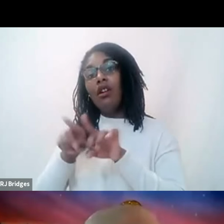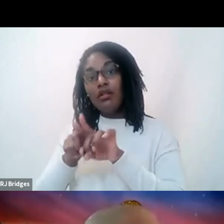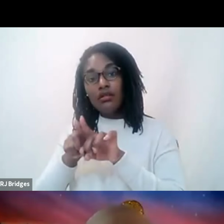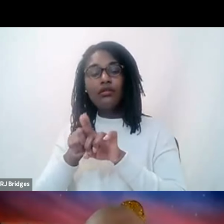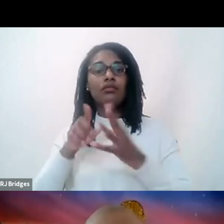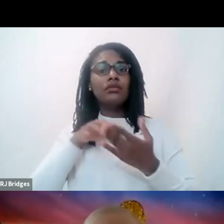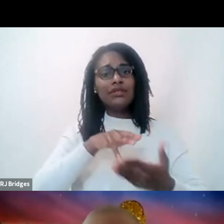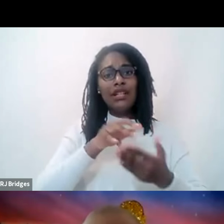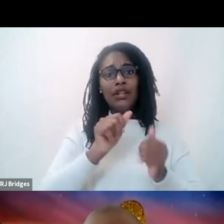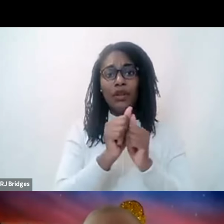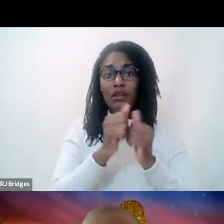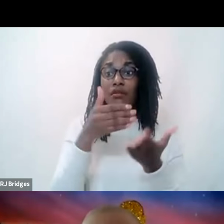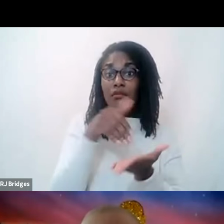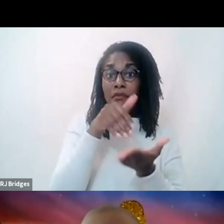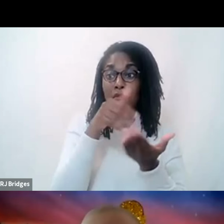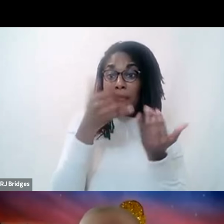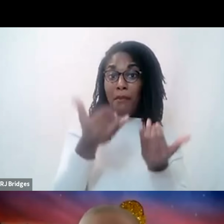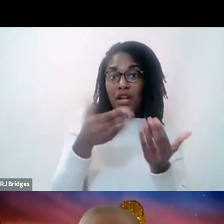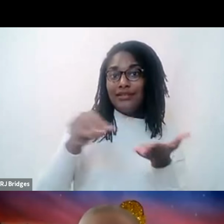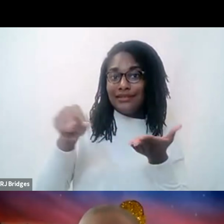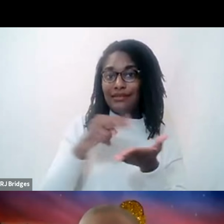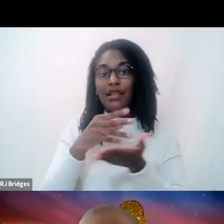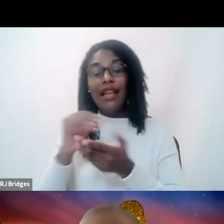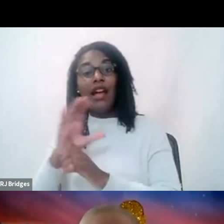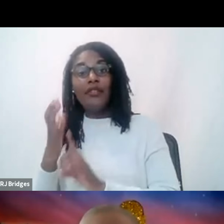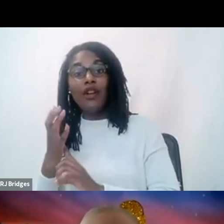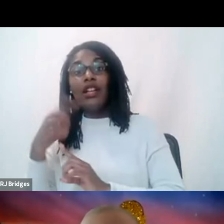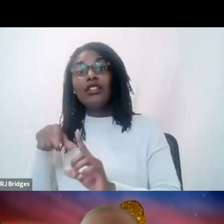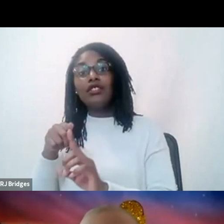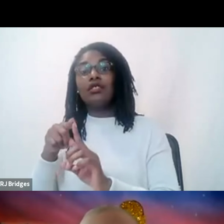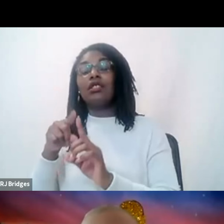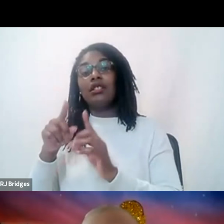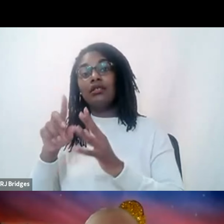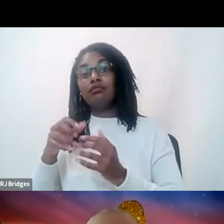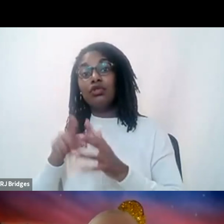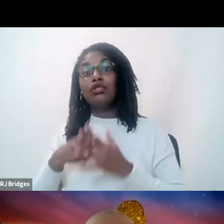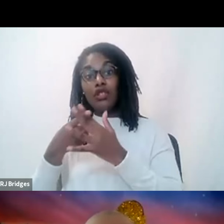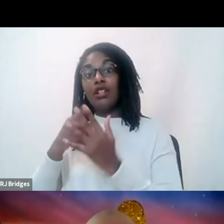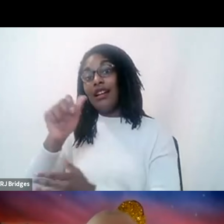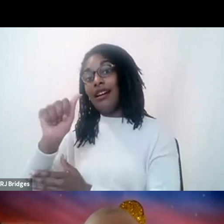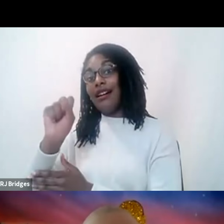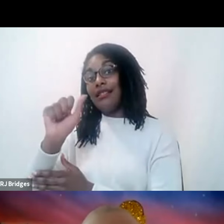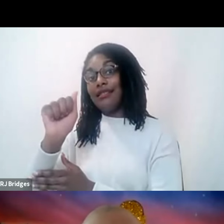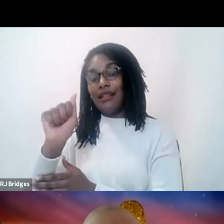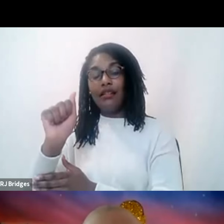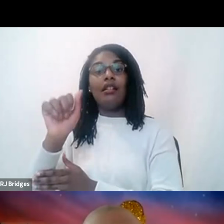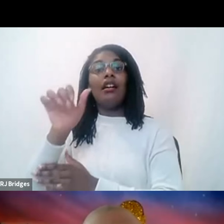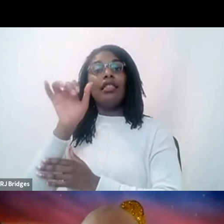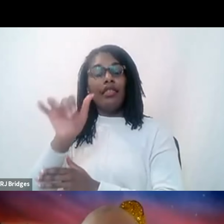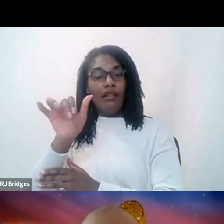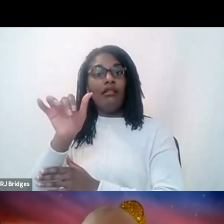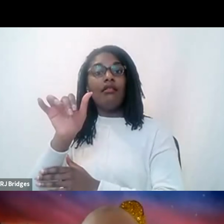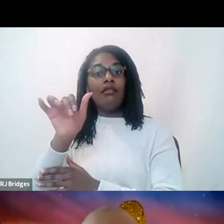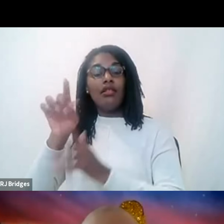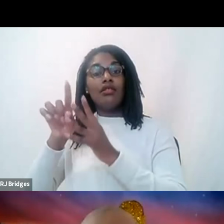modern dance. She founded ASA Enterprises in LLC, an umbrella company covering one